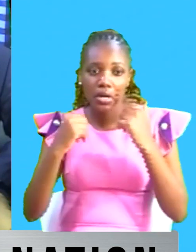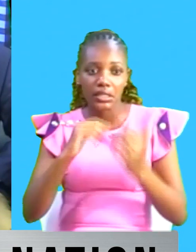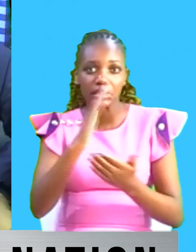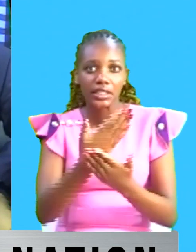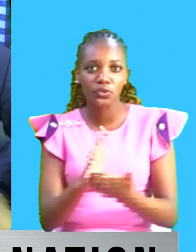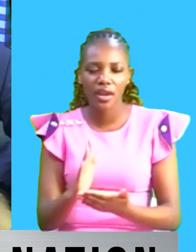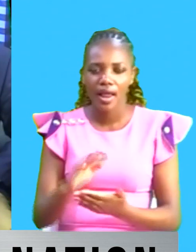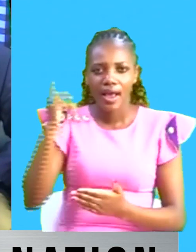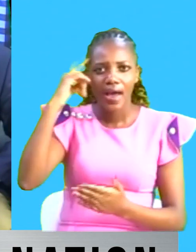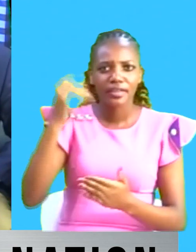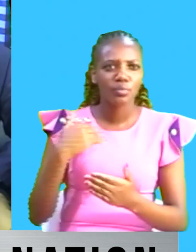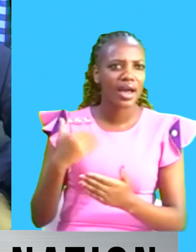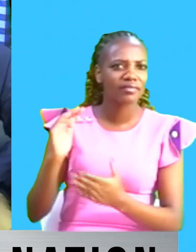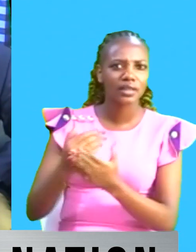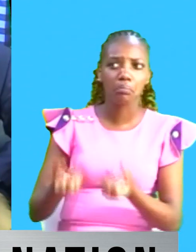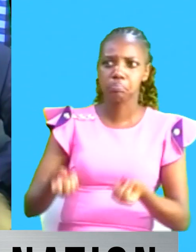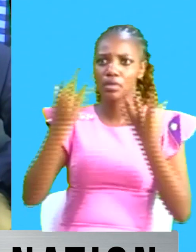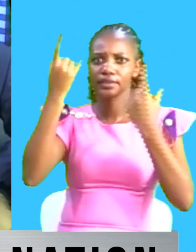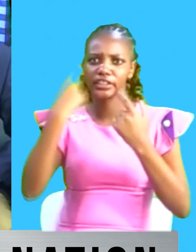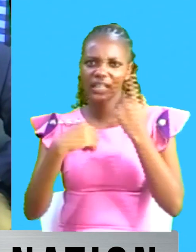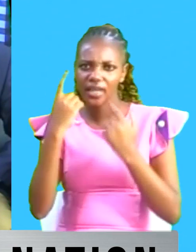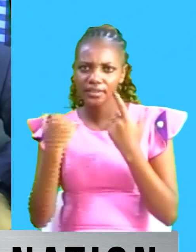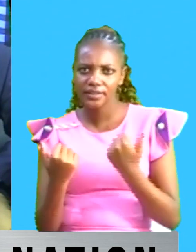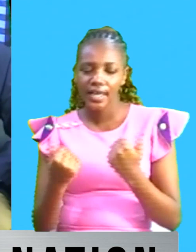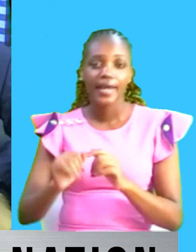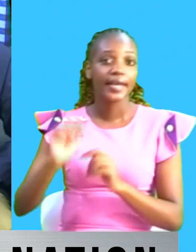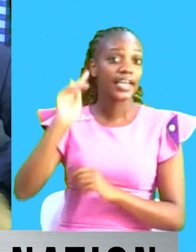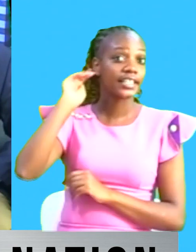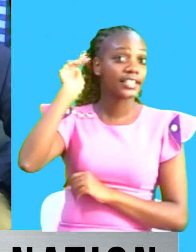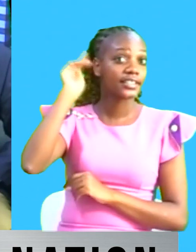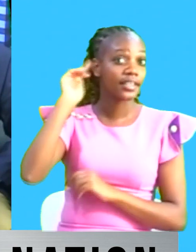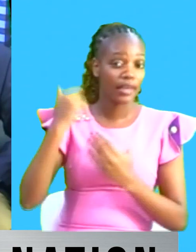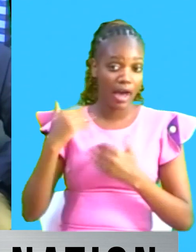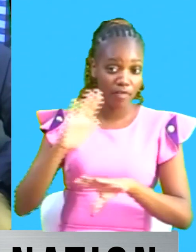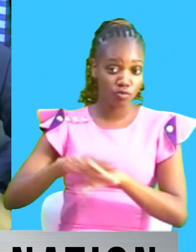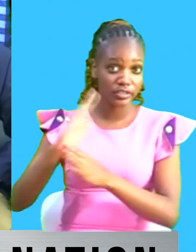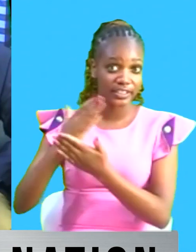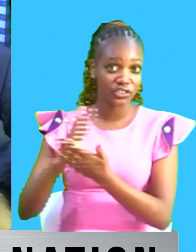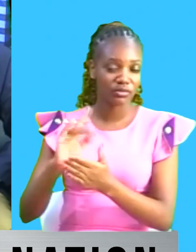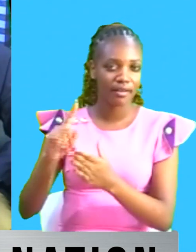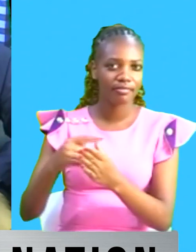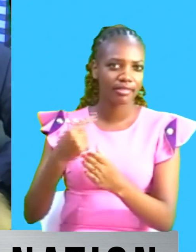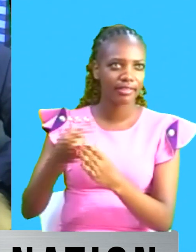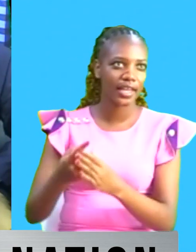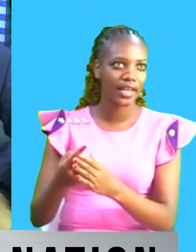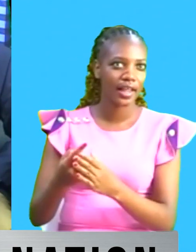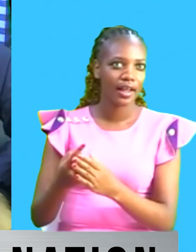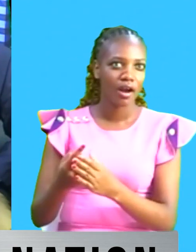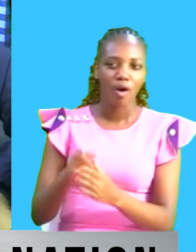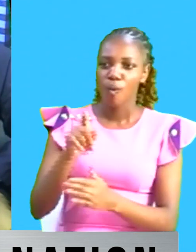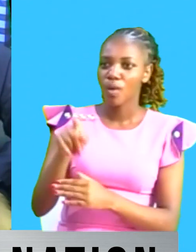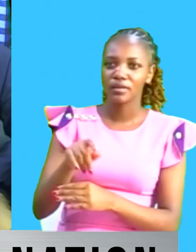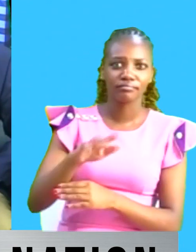were tear gas or something. Kisii, they had a very good one. one of the shocking